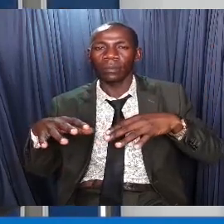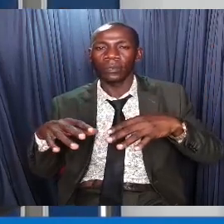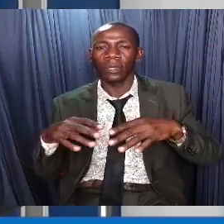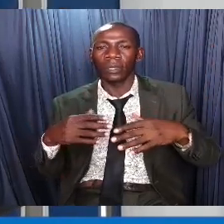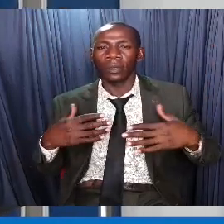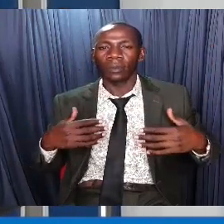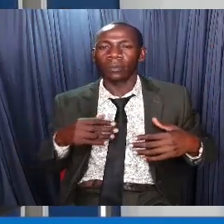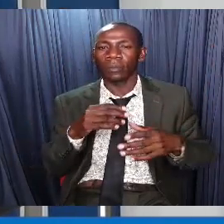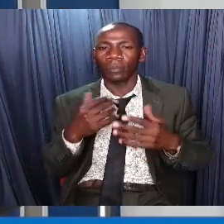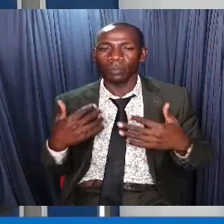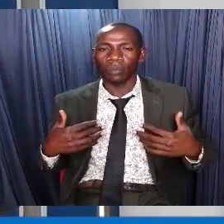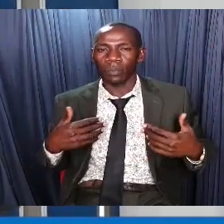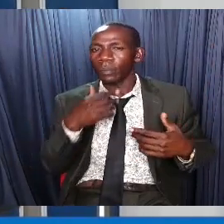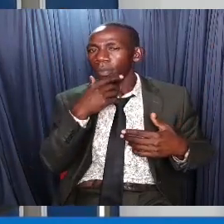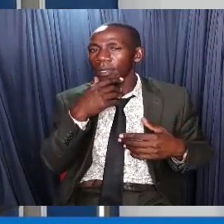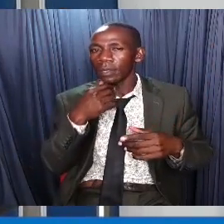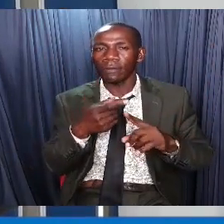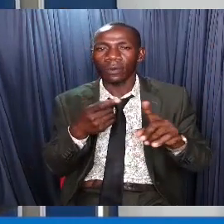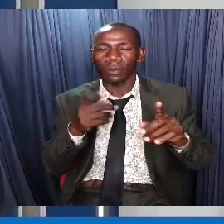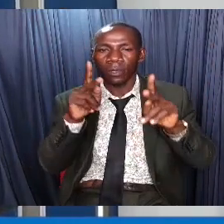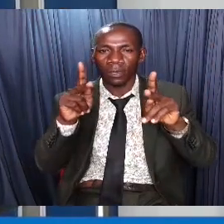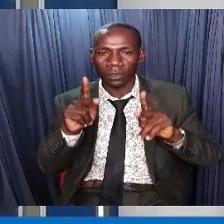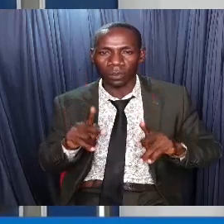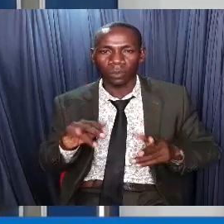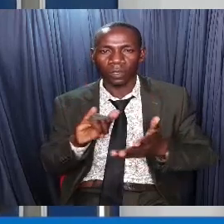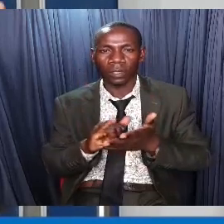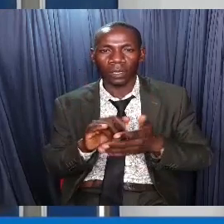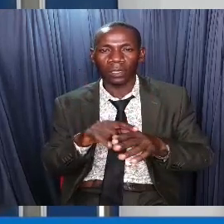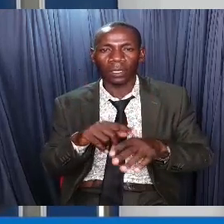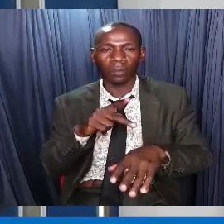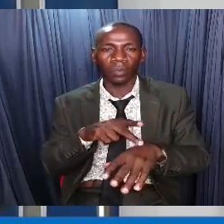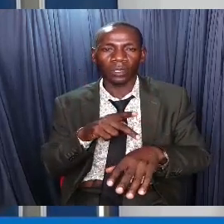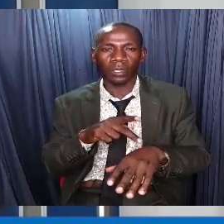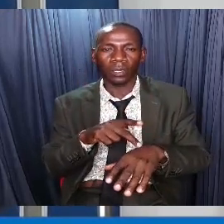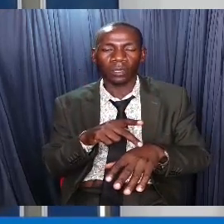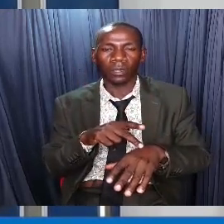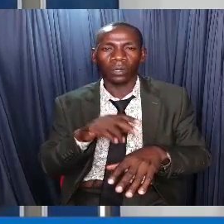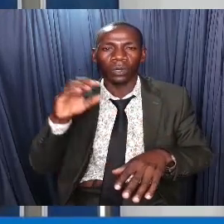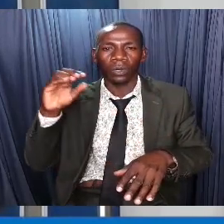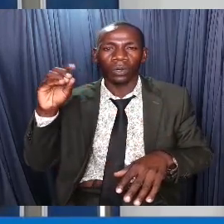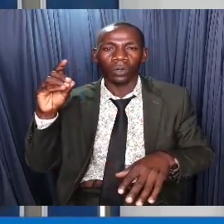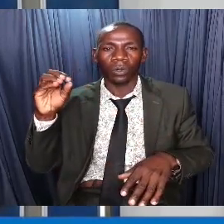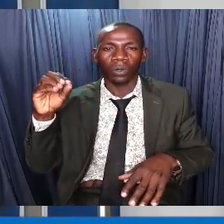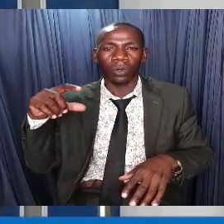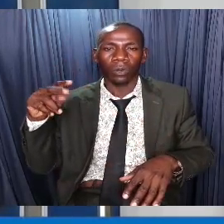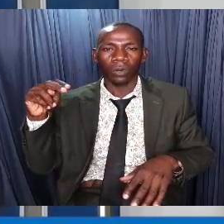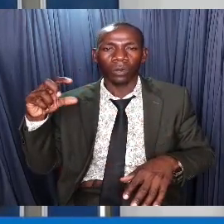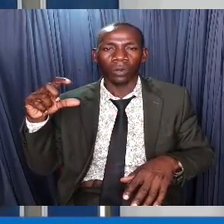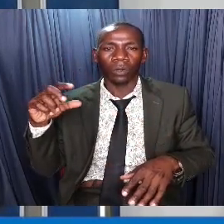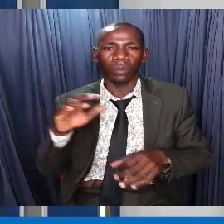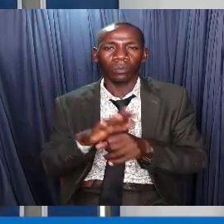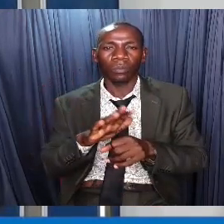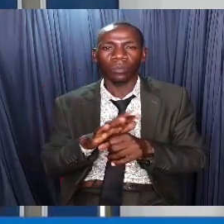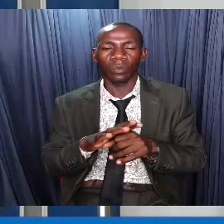Kisumu. And the church was full of brethren from Kisumu that time. Kina Peter, kina nani, kina Duongo and the rest.